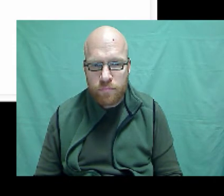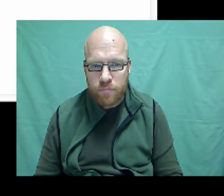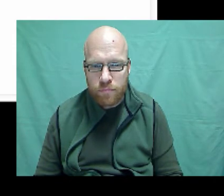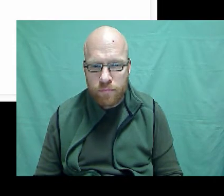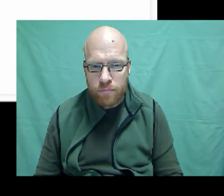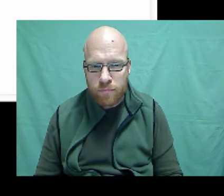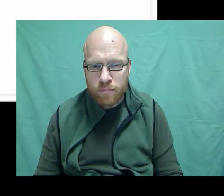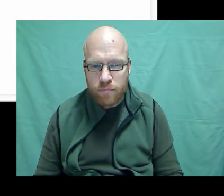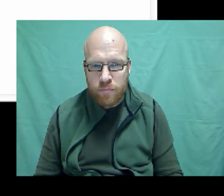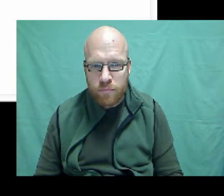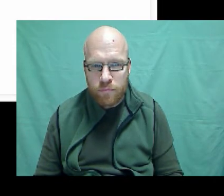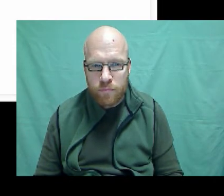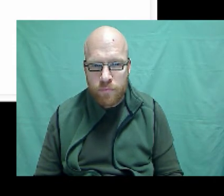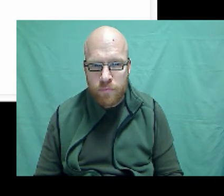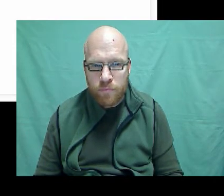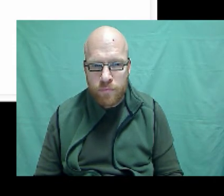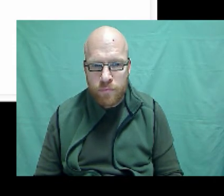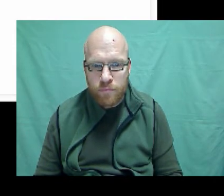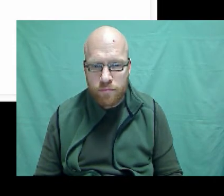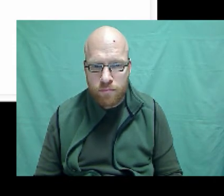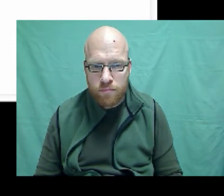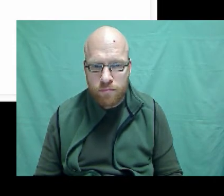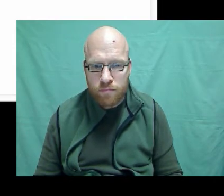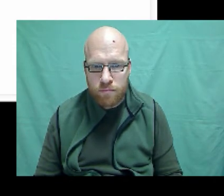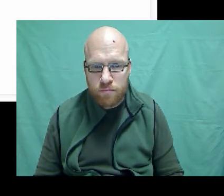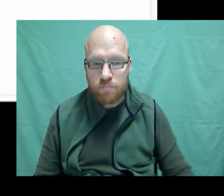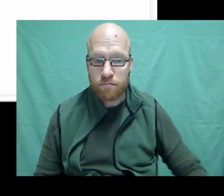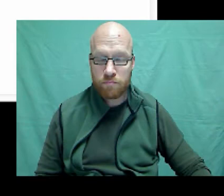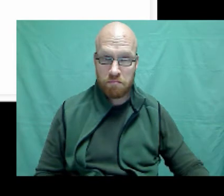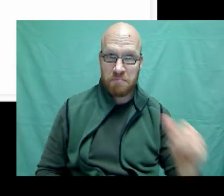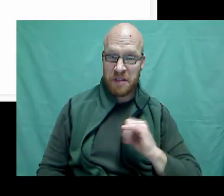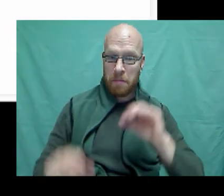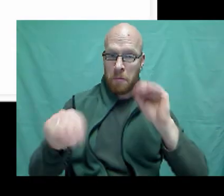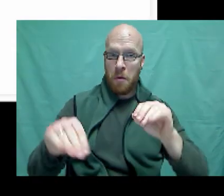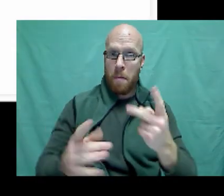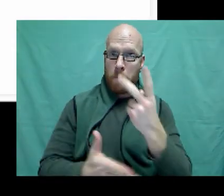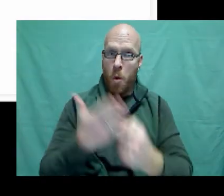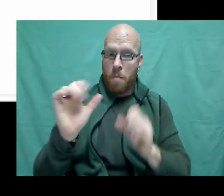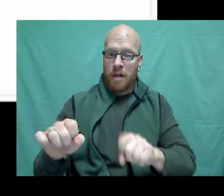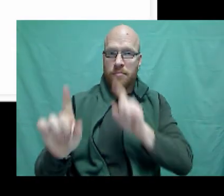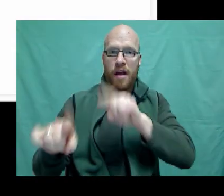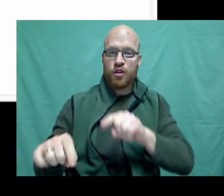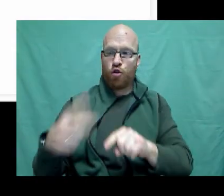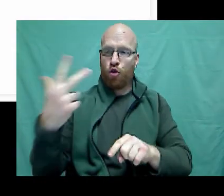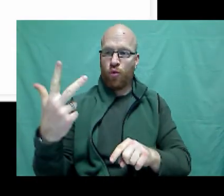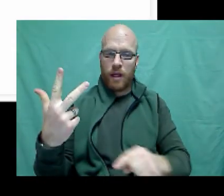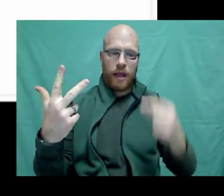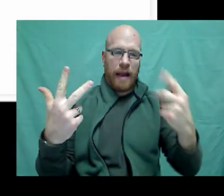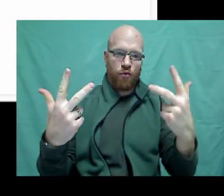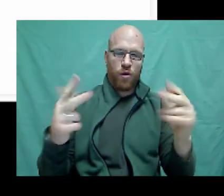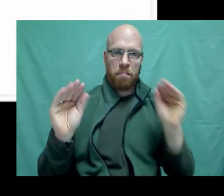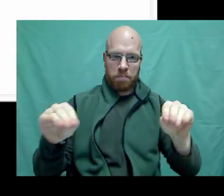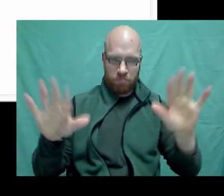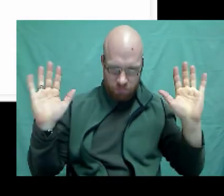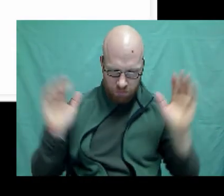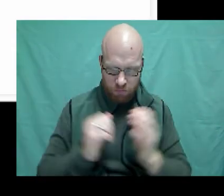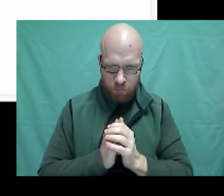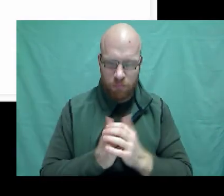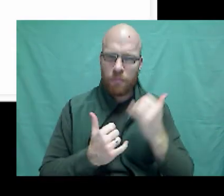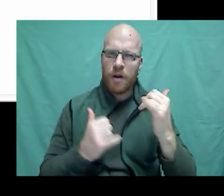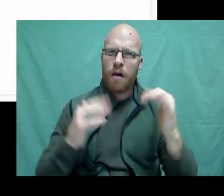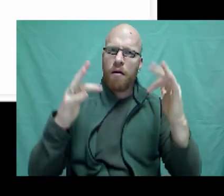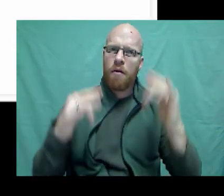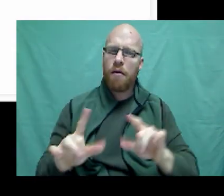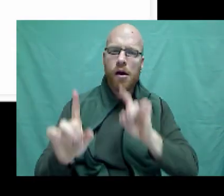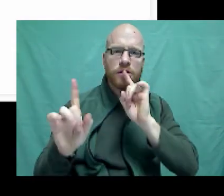Okay, Those are both positive answers, positive 3 and negative 3, and